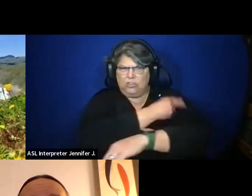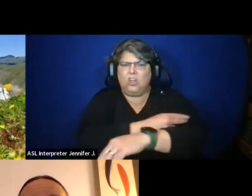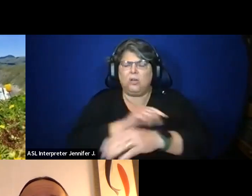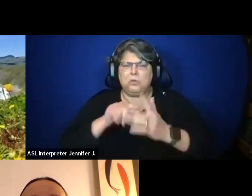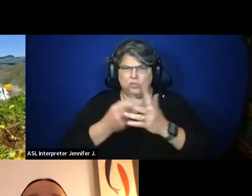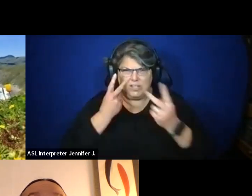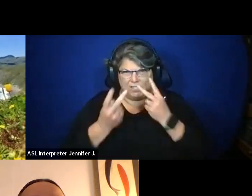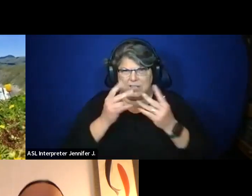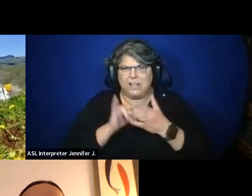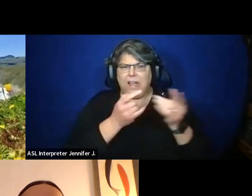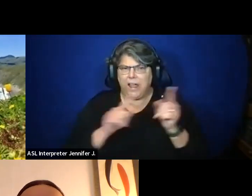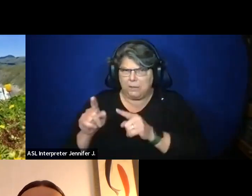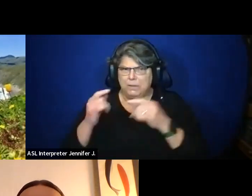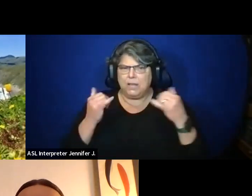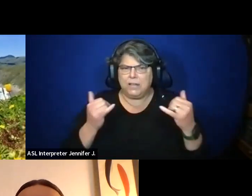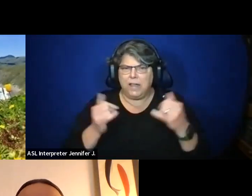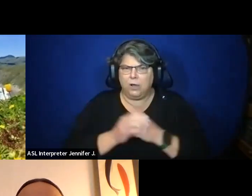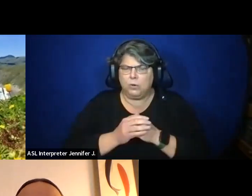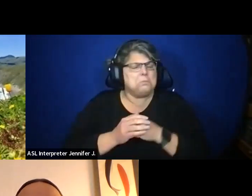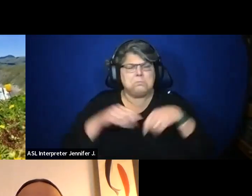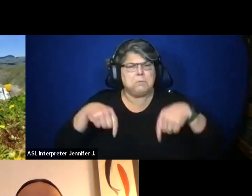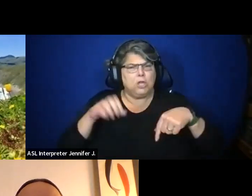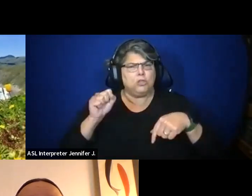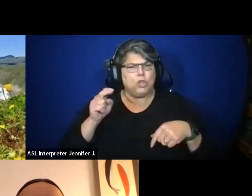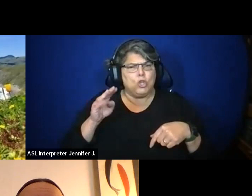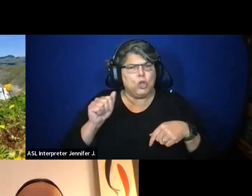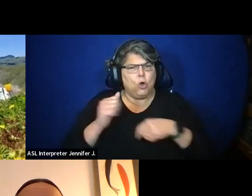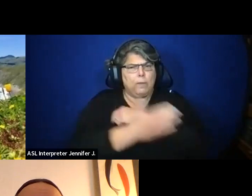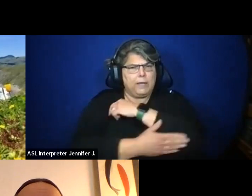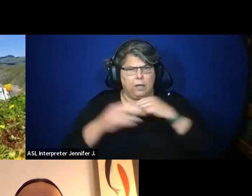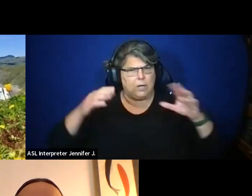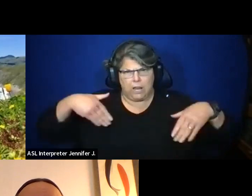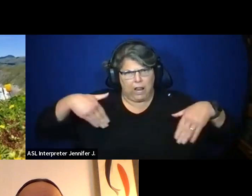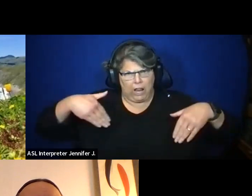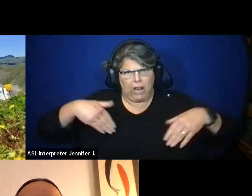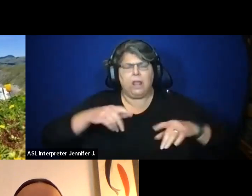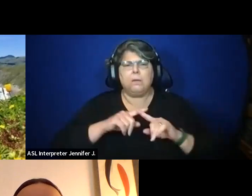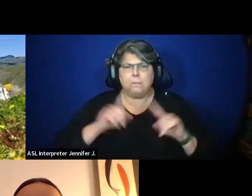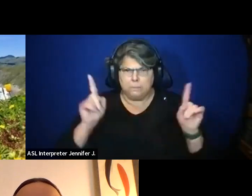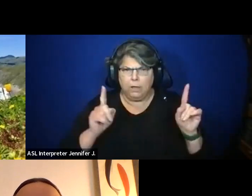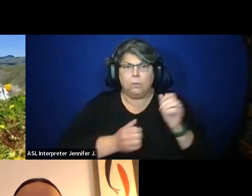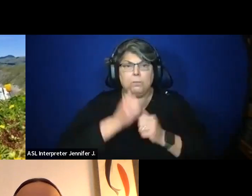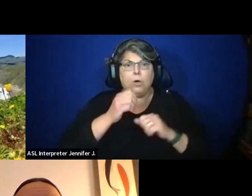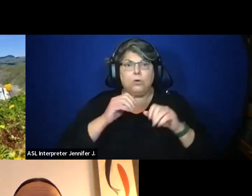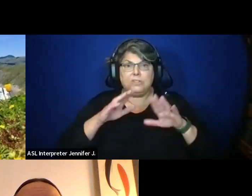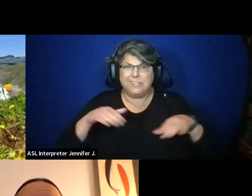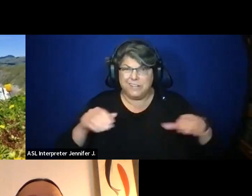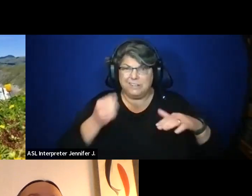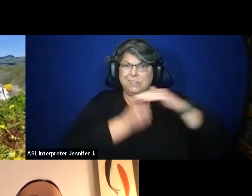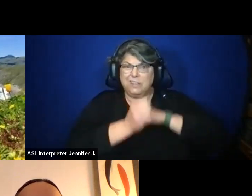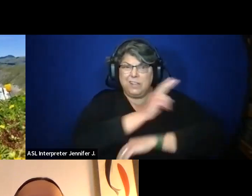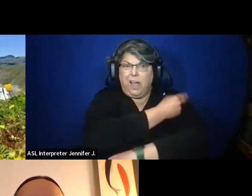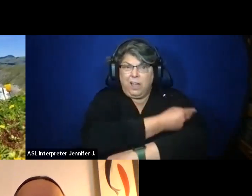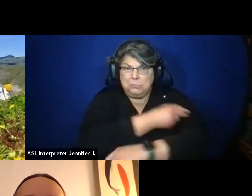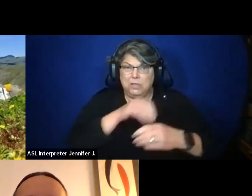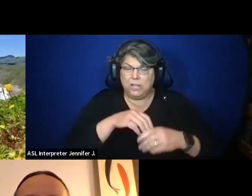right now. That's not the case right here in Sonoma County, but most kids that get hospitalized in Sonoma County